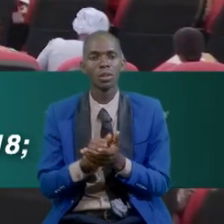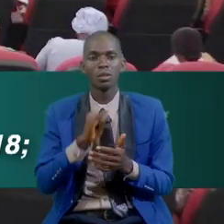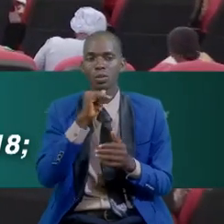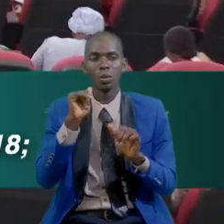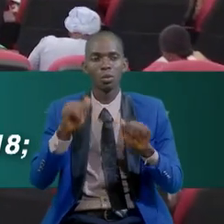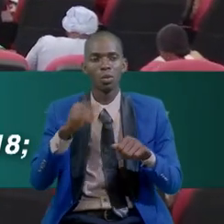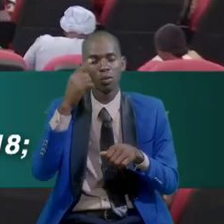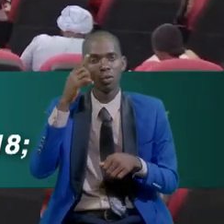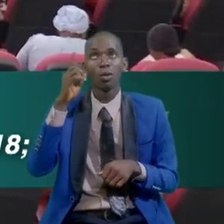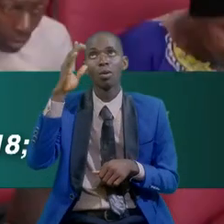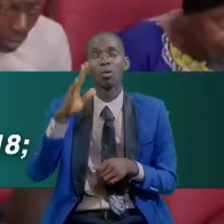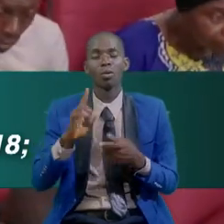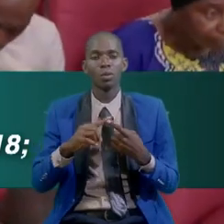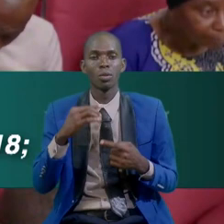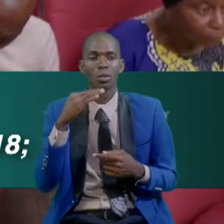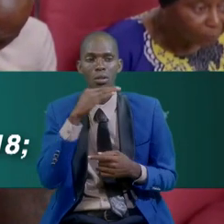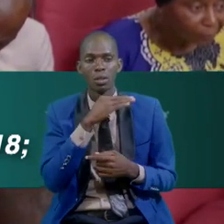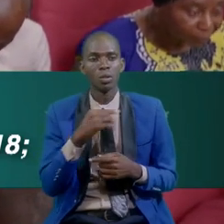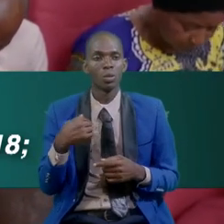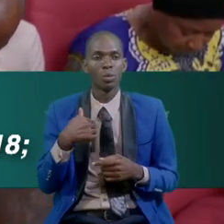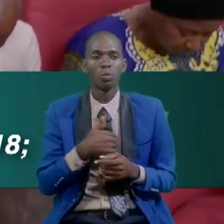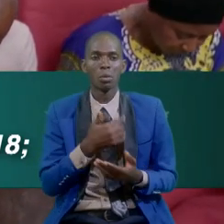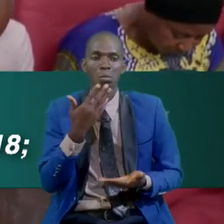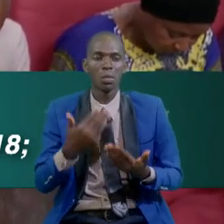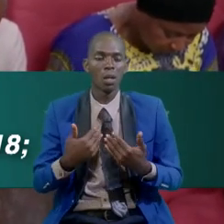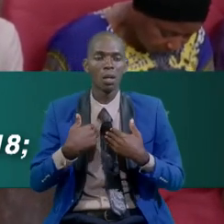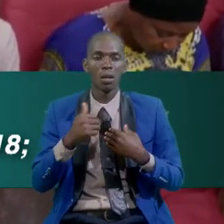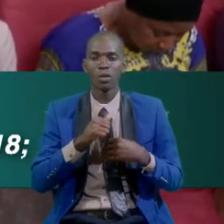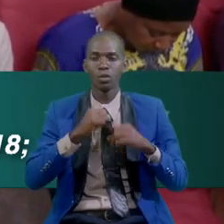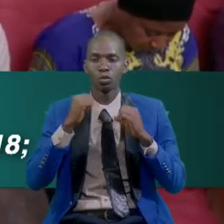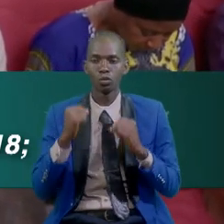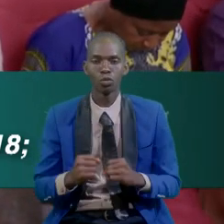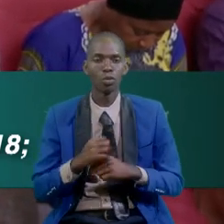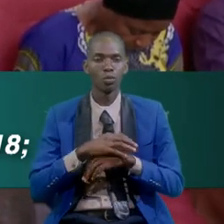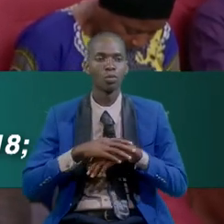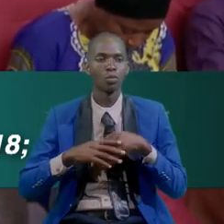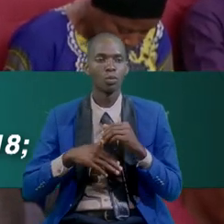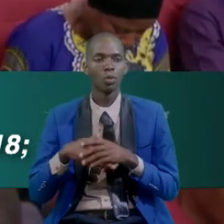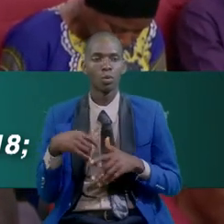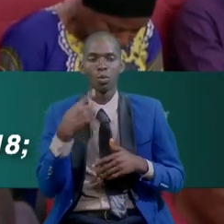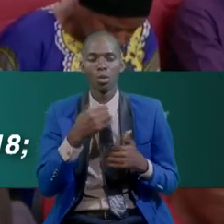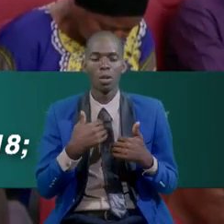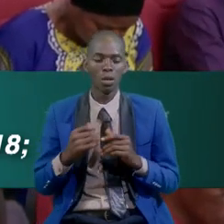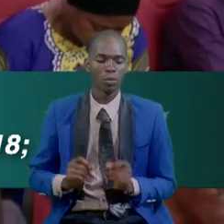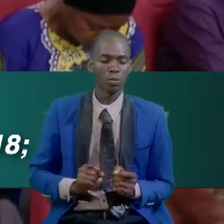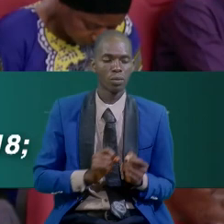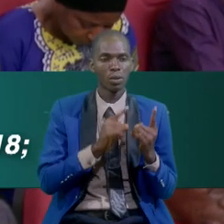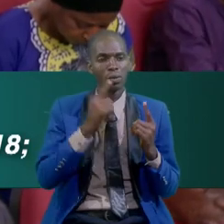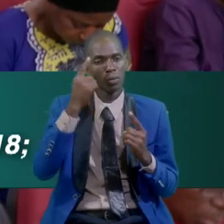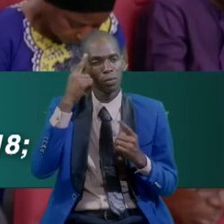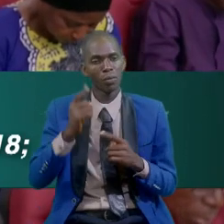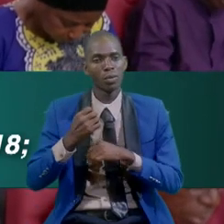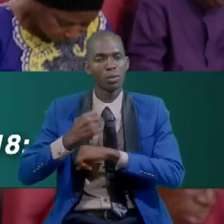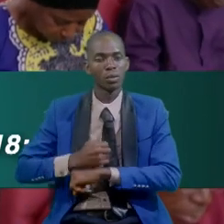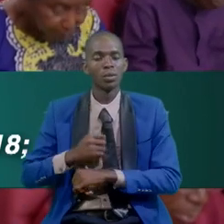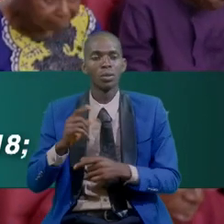might have a strong consolation who have fled for refuge to lay